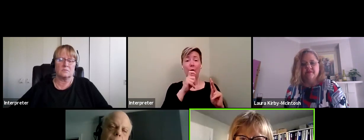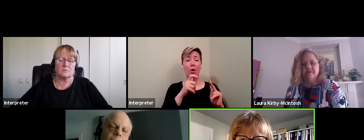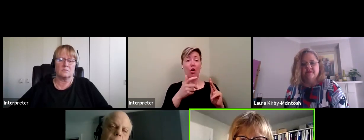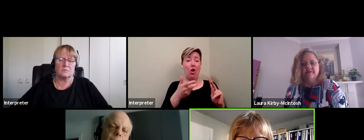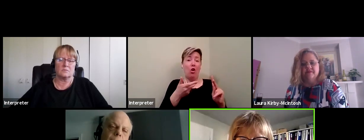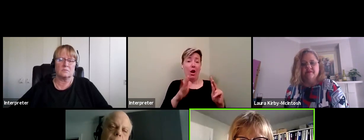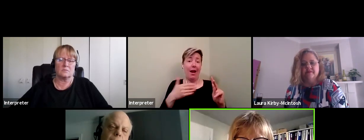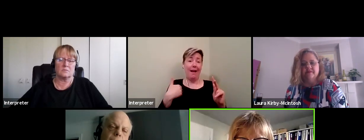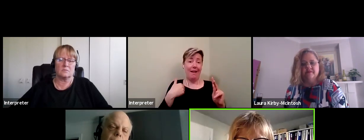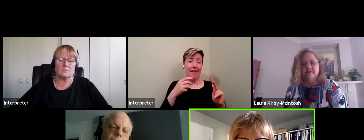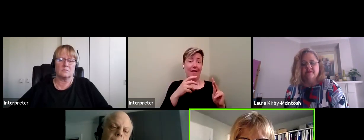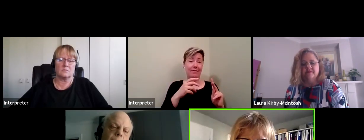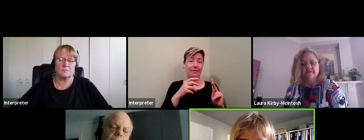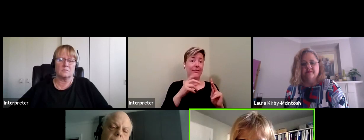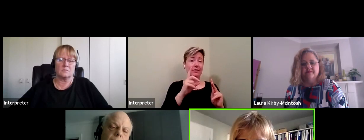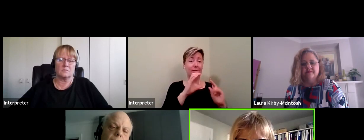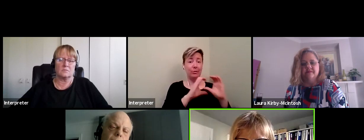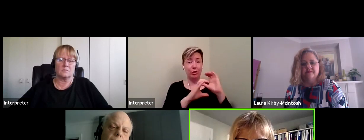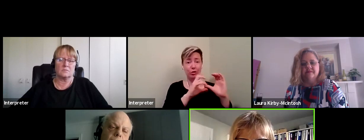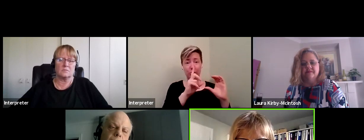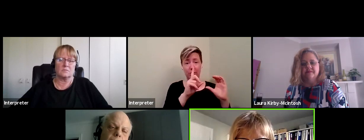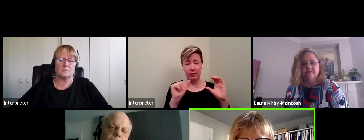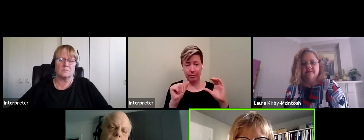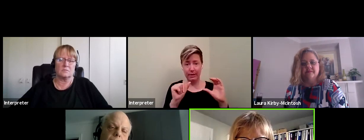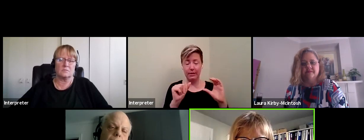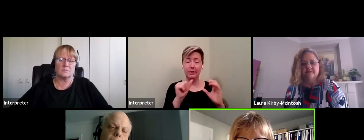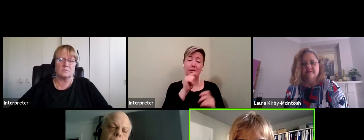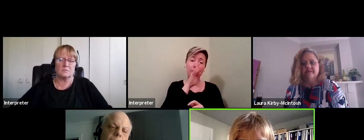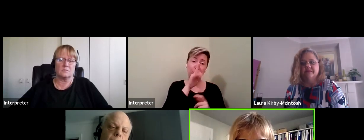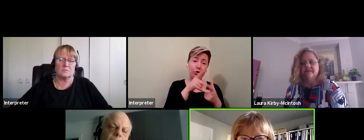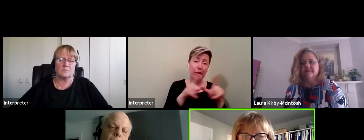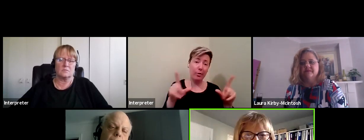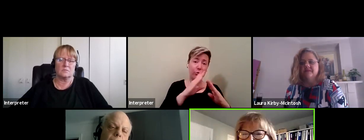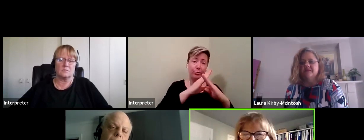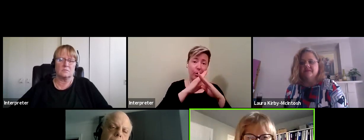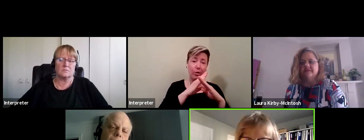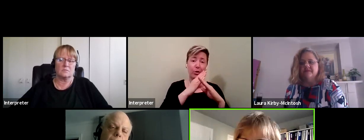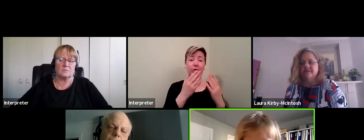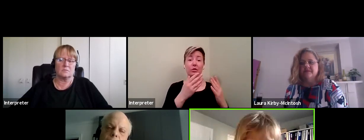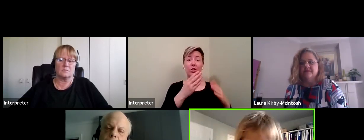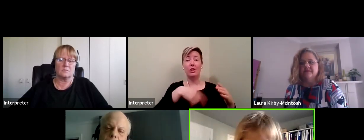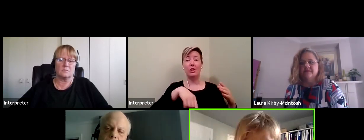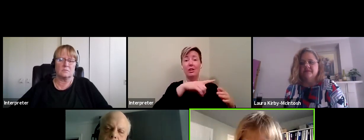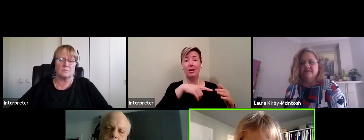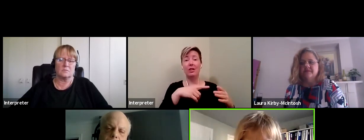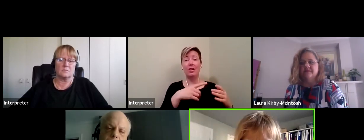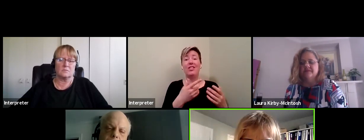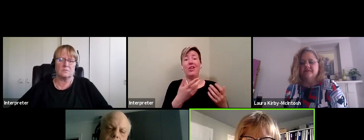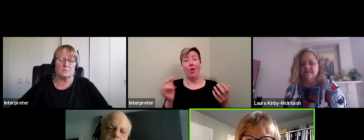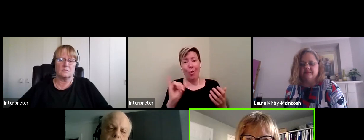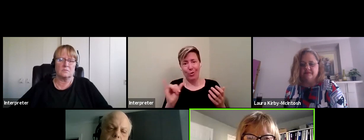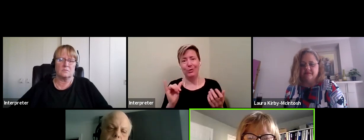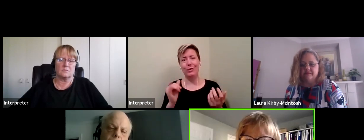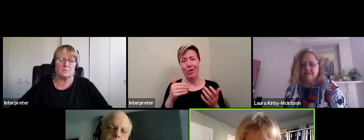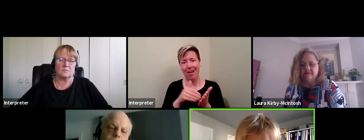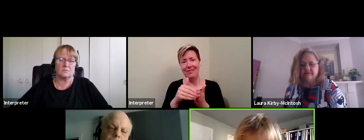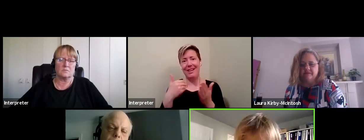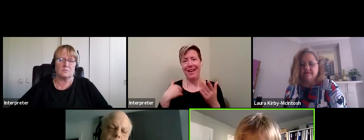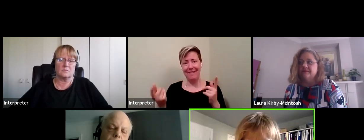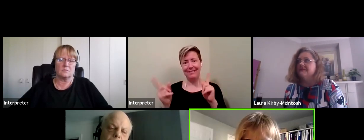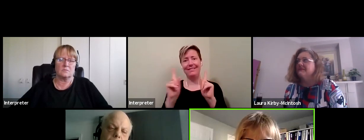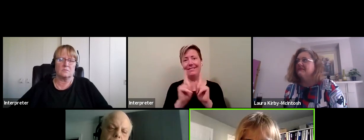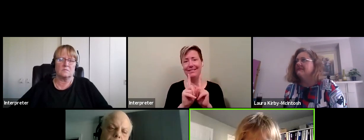pre-existing speech, language, and communication disabilities are very often the people who are also using attendant services. So